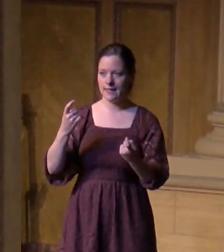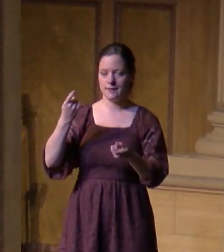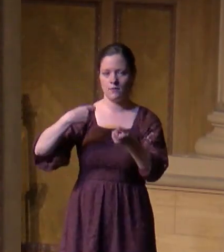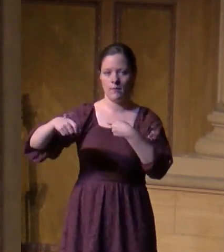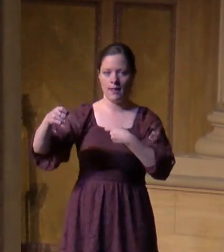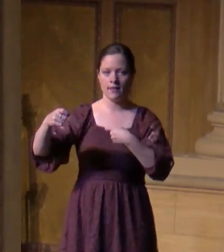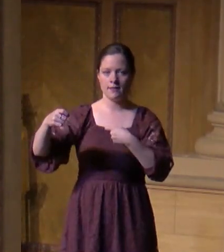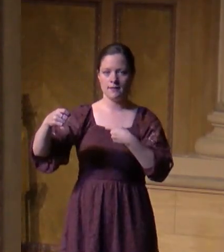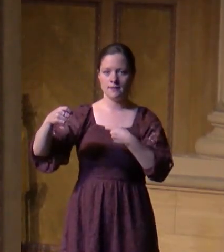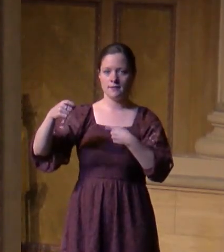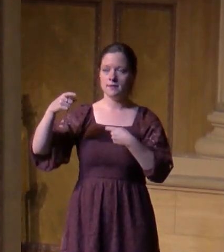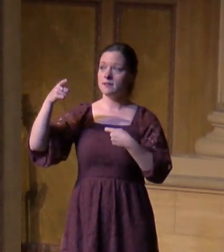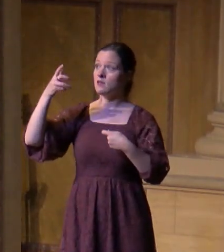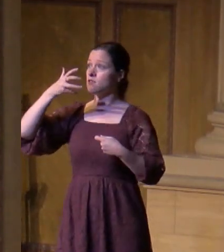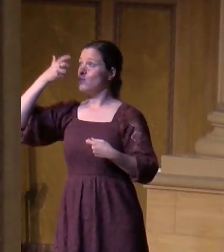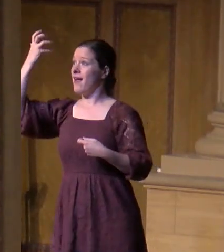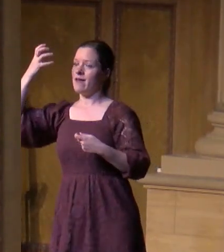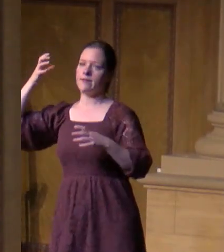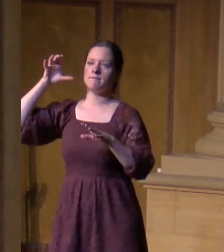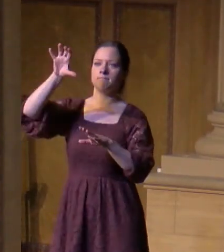he was buried and he rose again